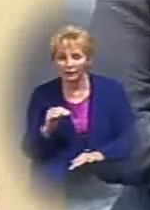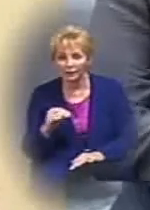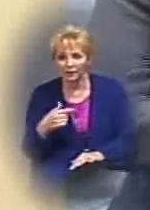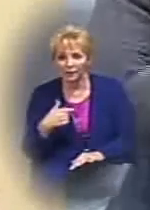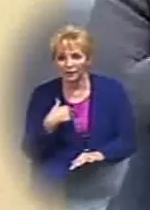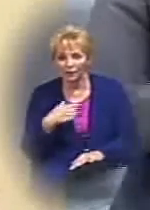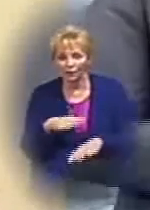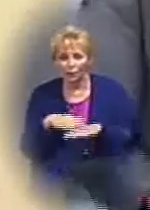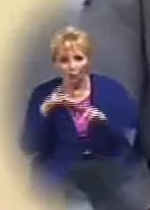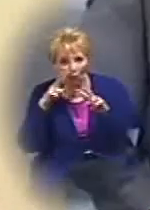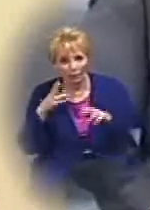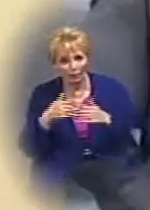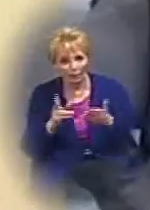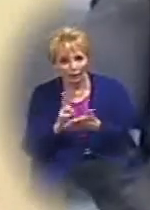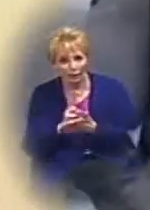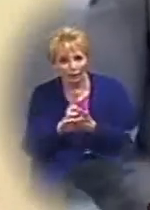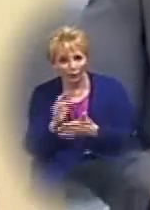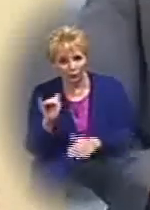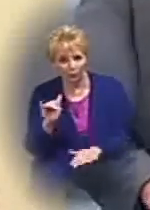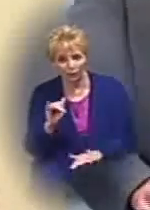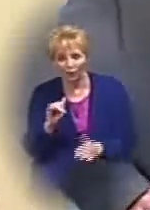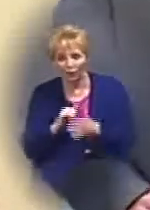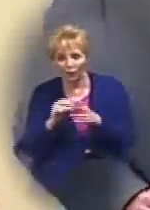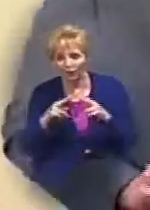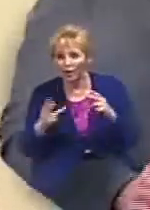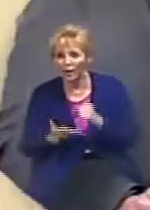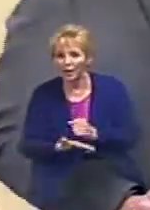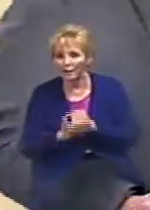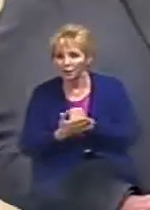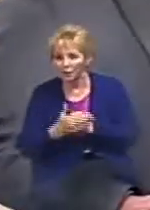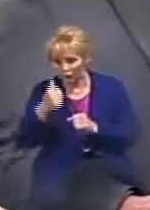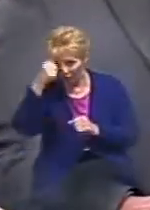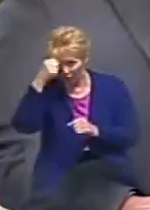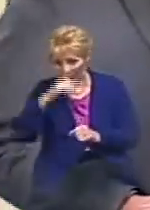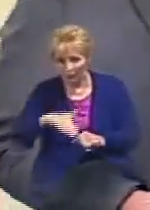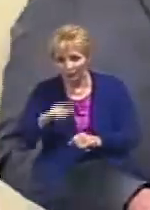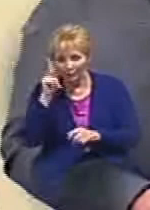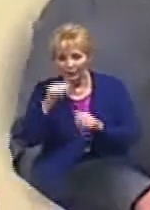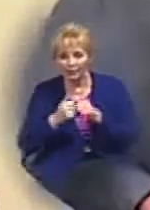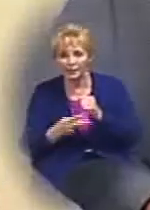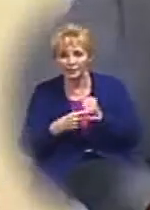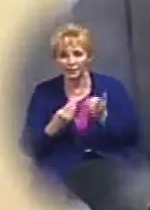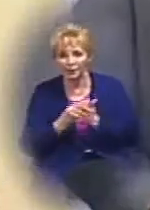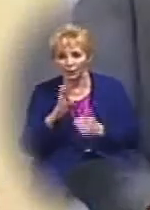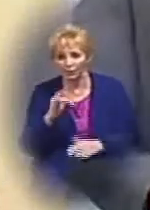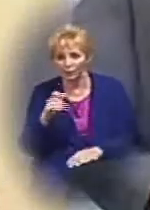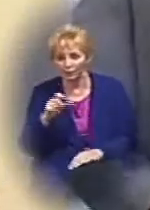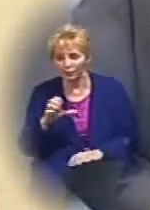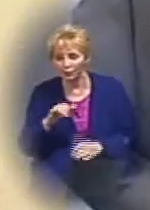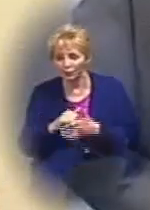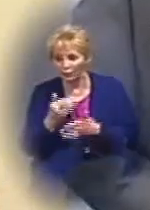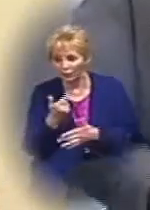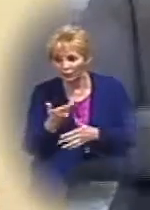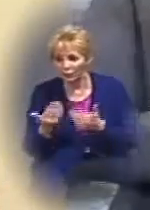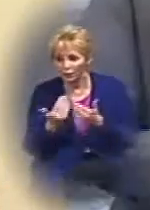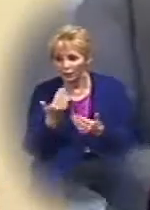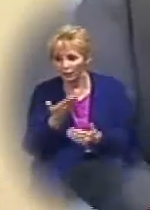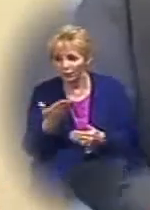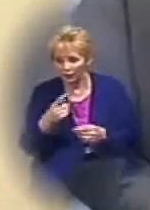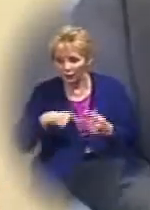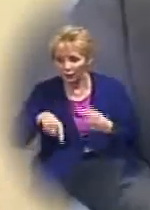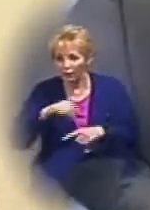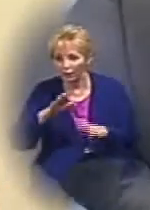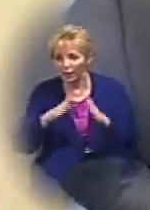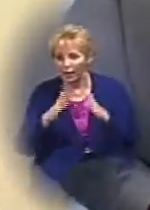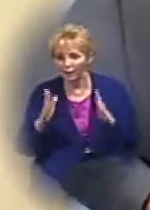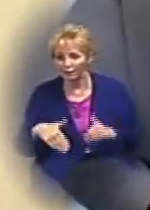and watched some of the videos as well, and those are all very helpful to remind people how they can save money on their bills by doing a few simple things around their